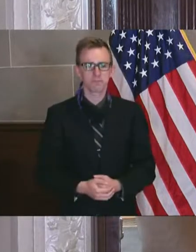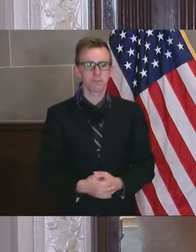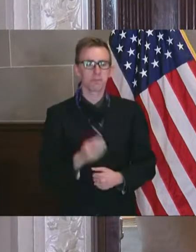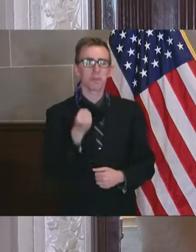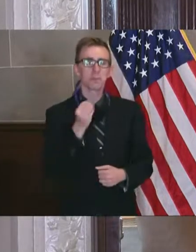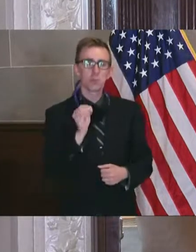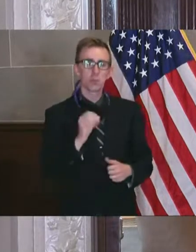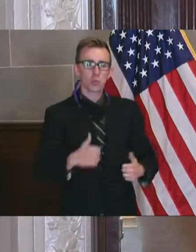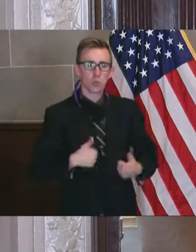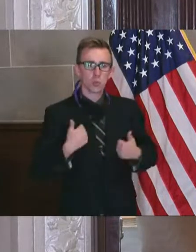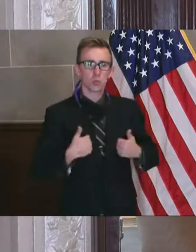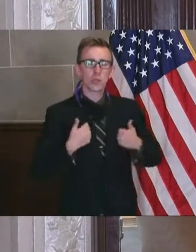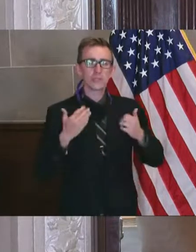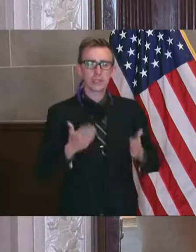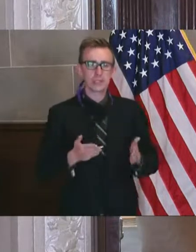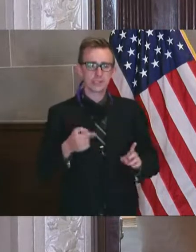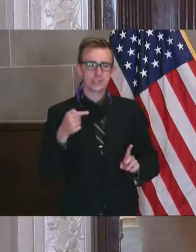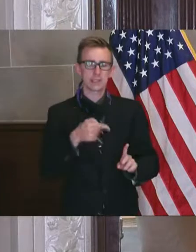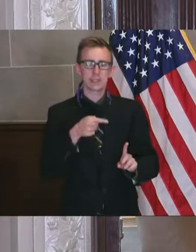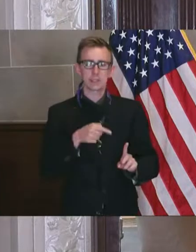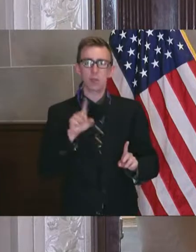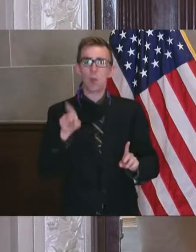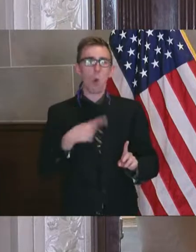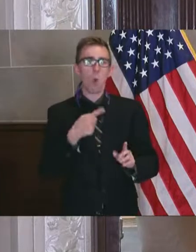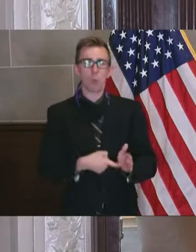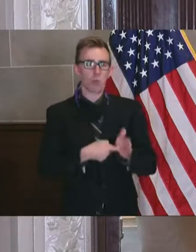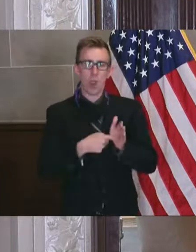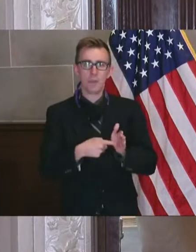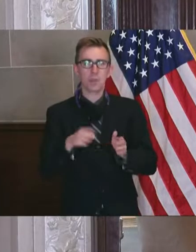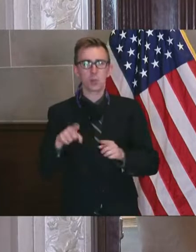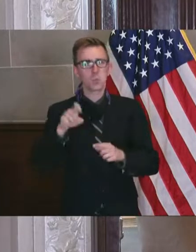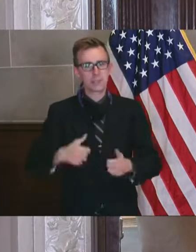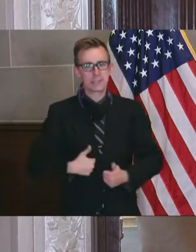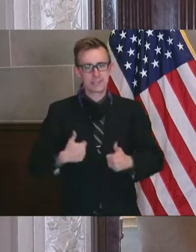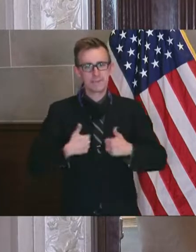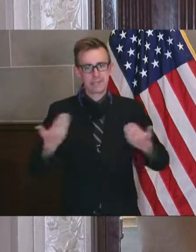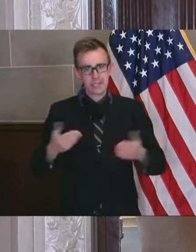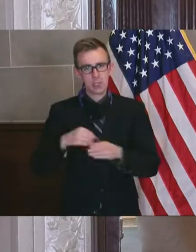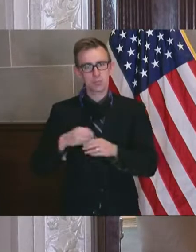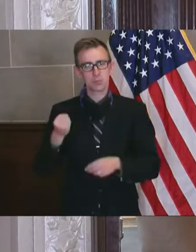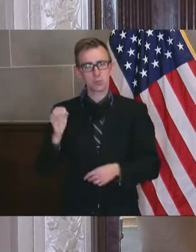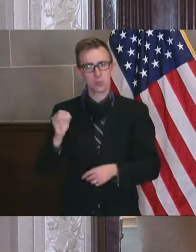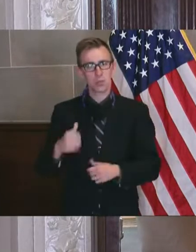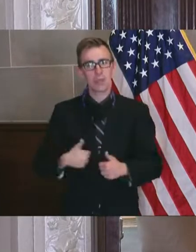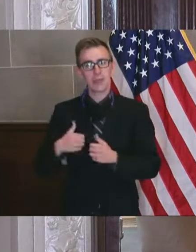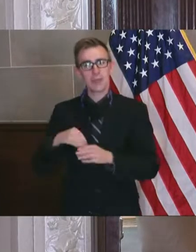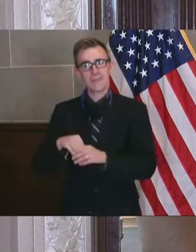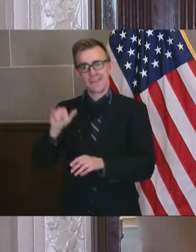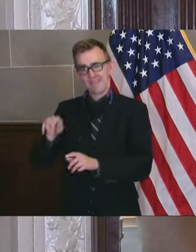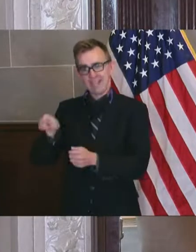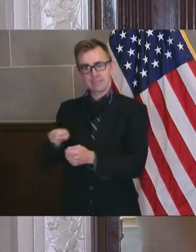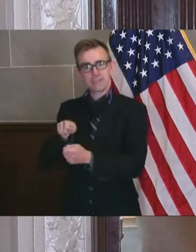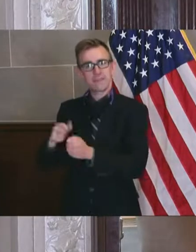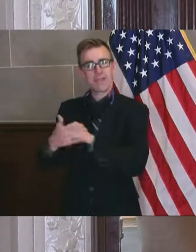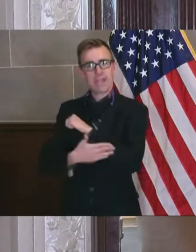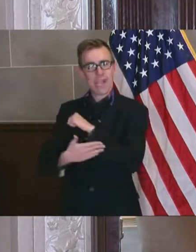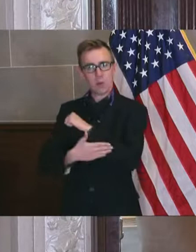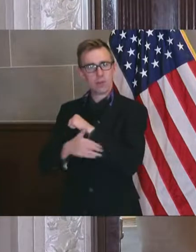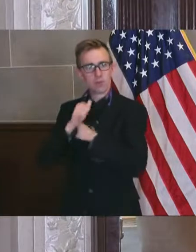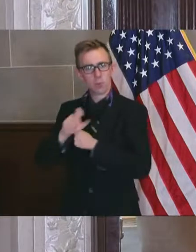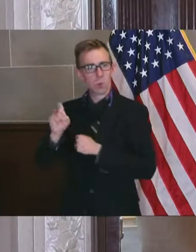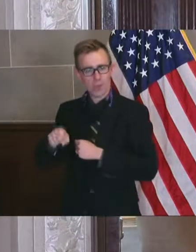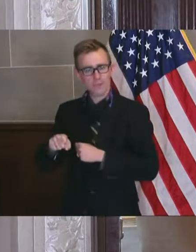Missouri residence is the only requirement. You do not have to live in the county offering community testing or